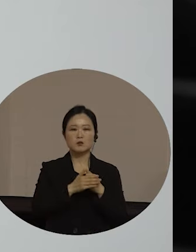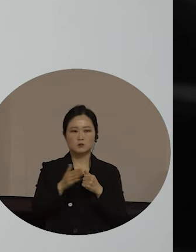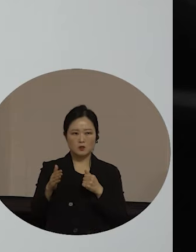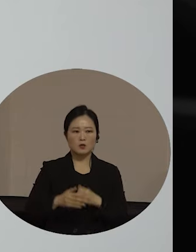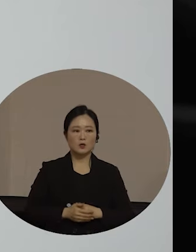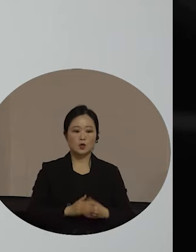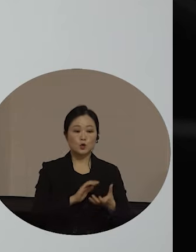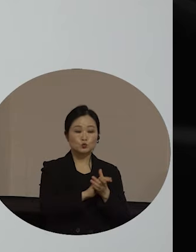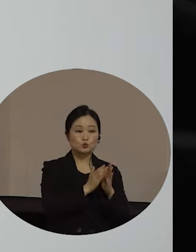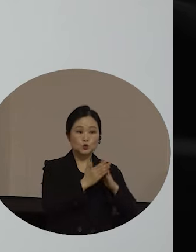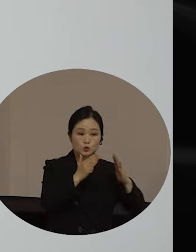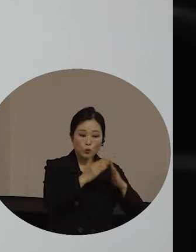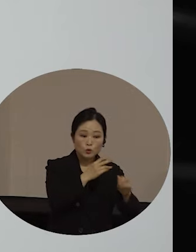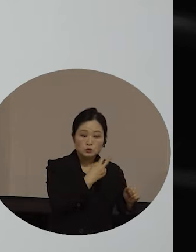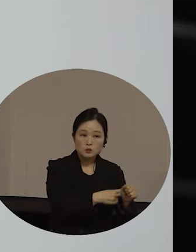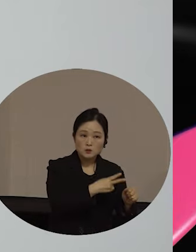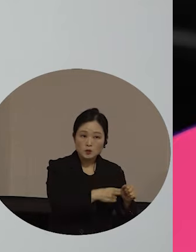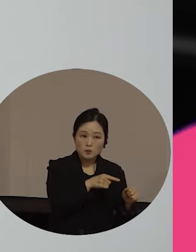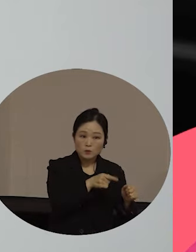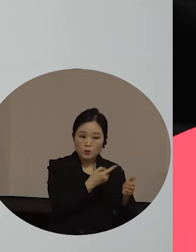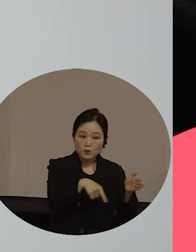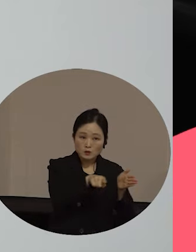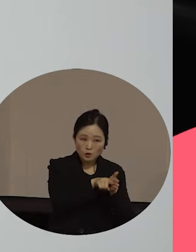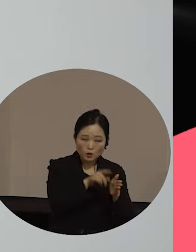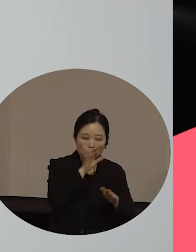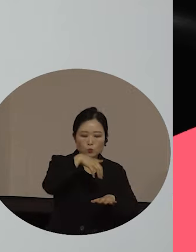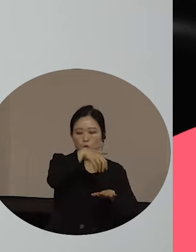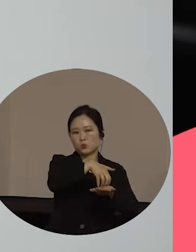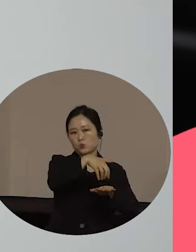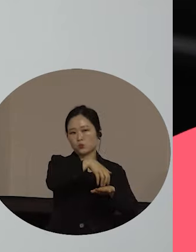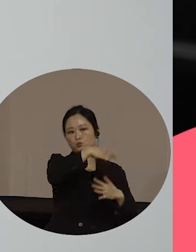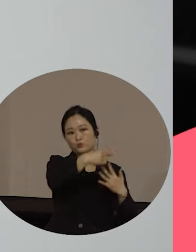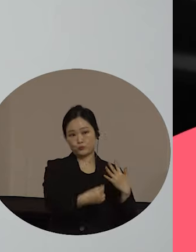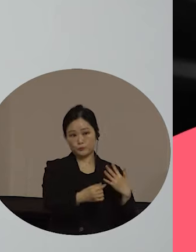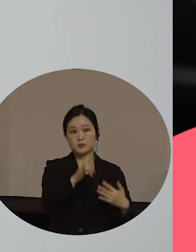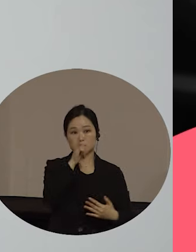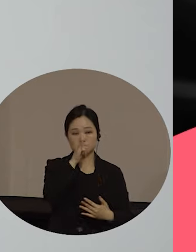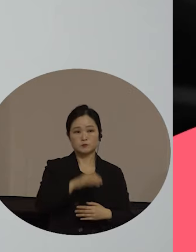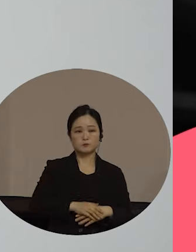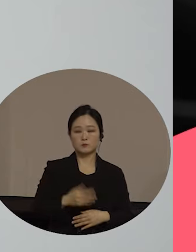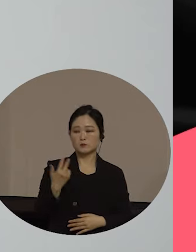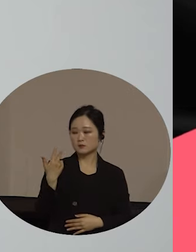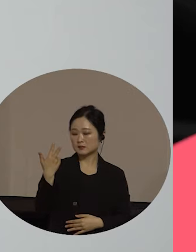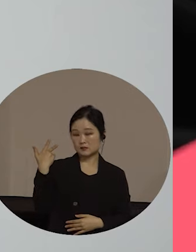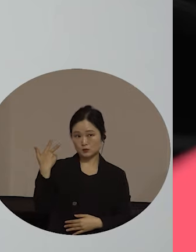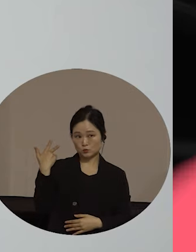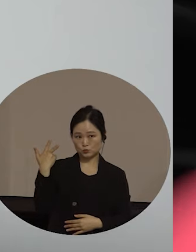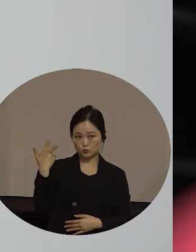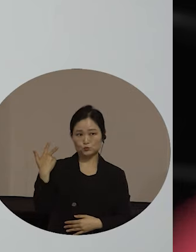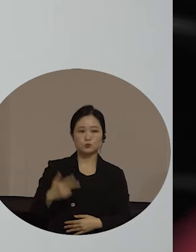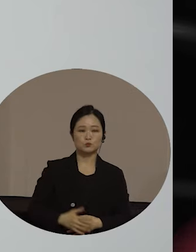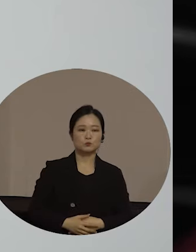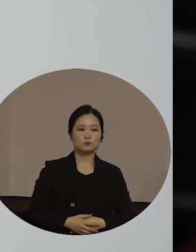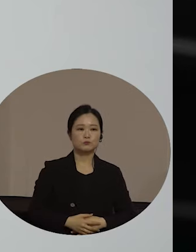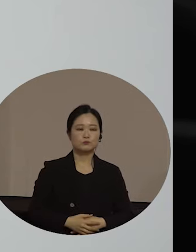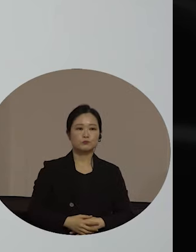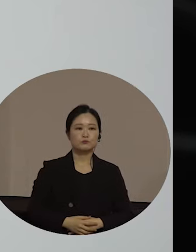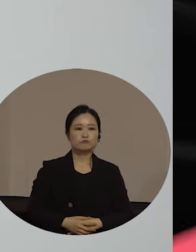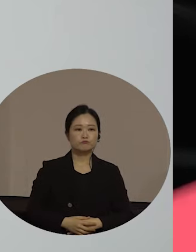teachers. So last week, for example, last week we started the training the